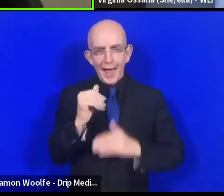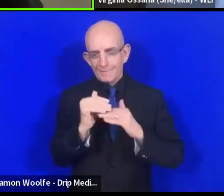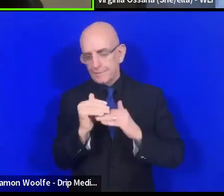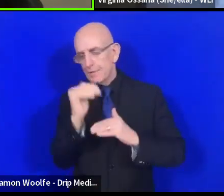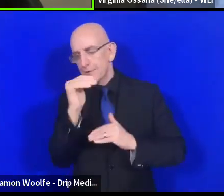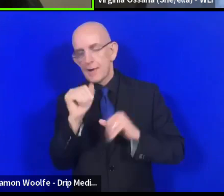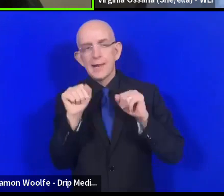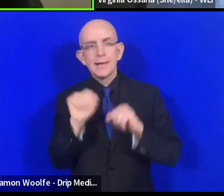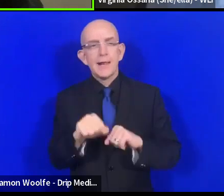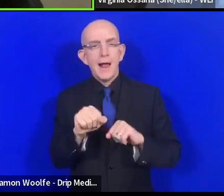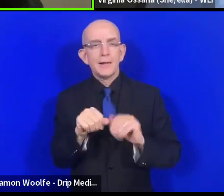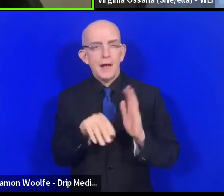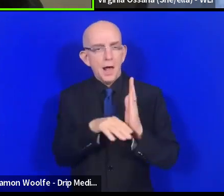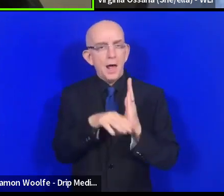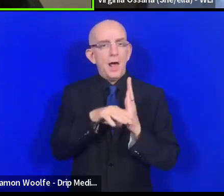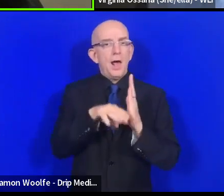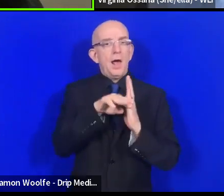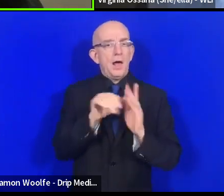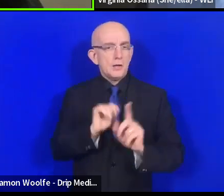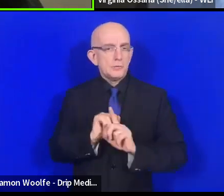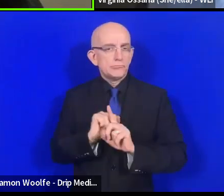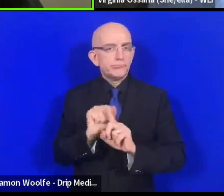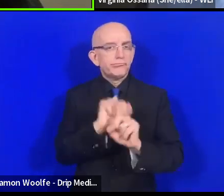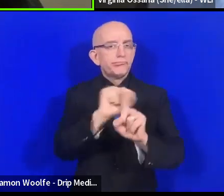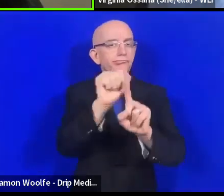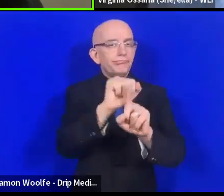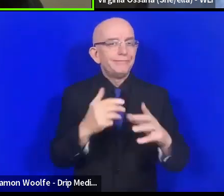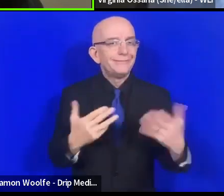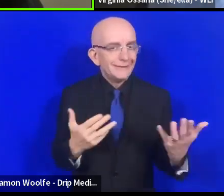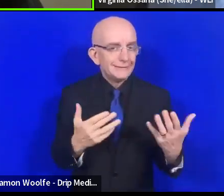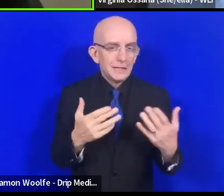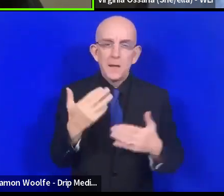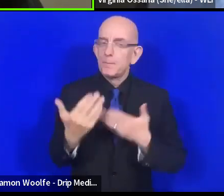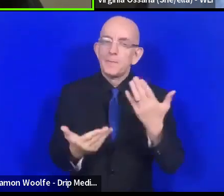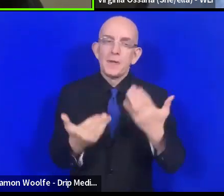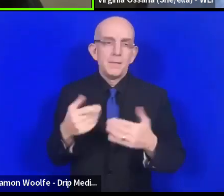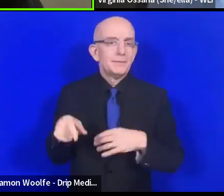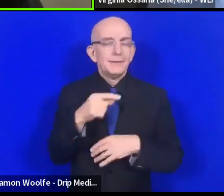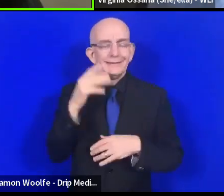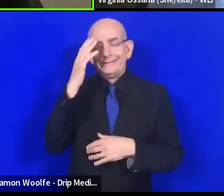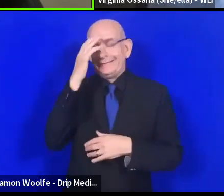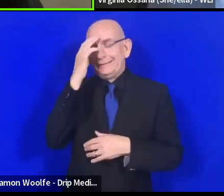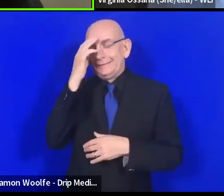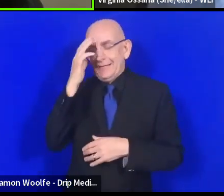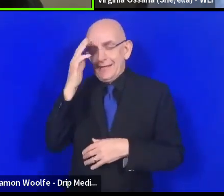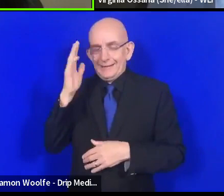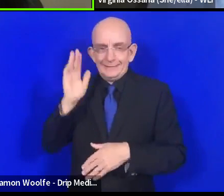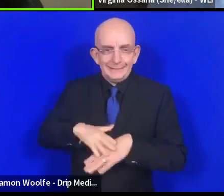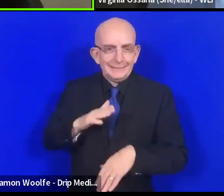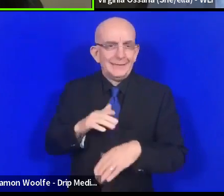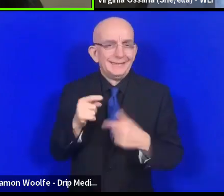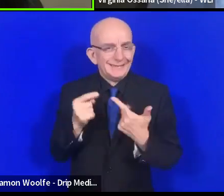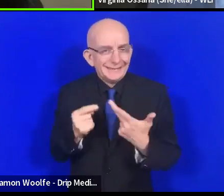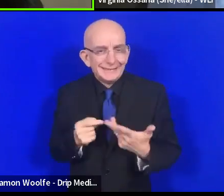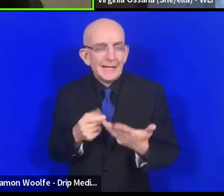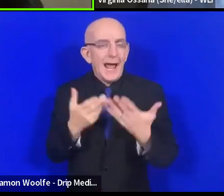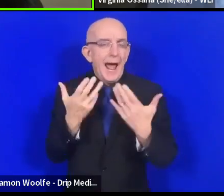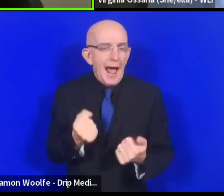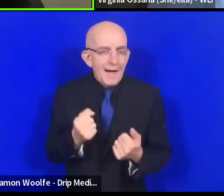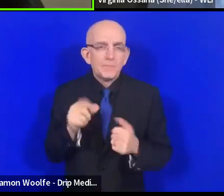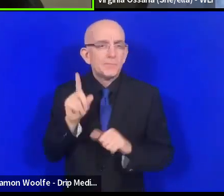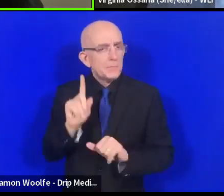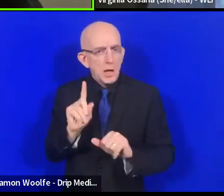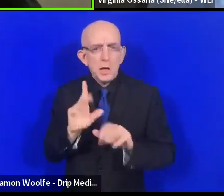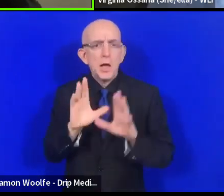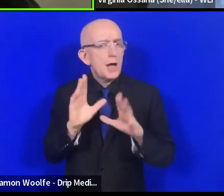and to learn and to improve upon that in the future. I think even if something isn't perfect, for